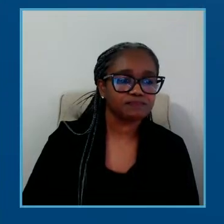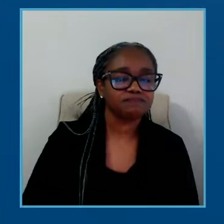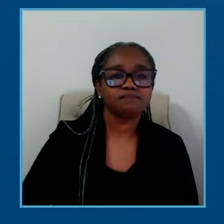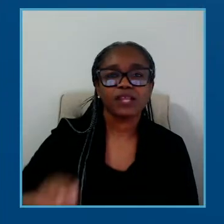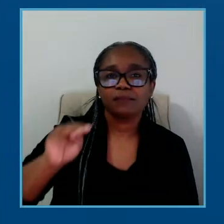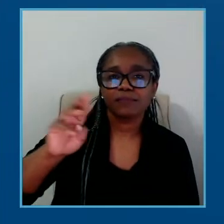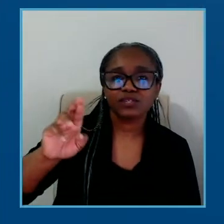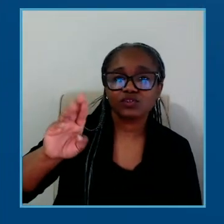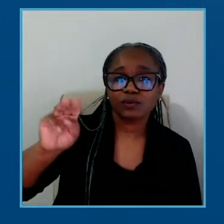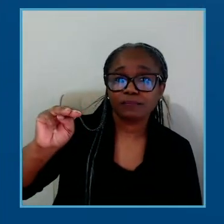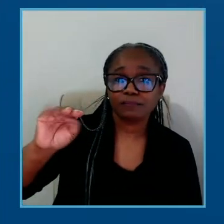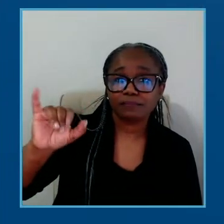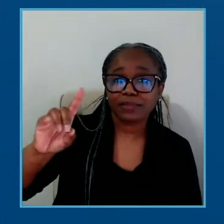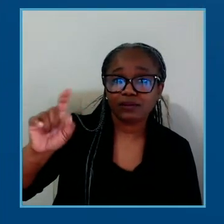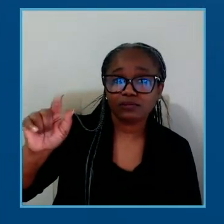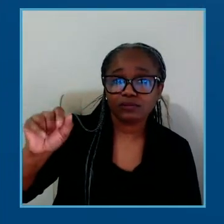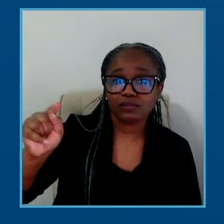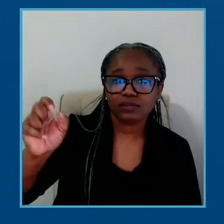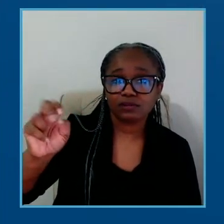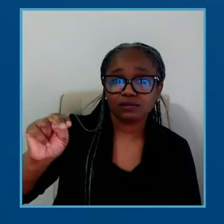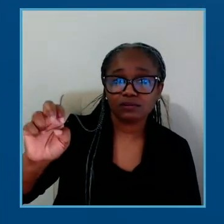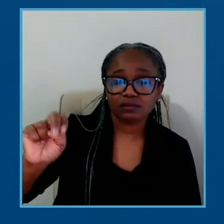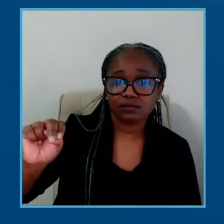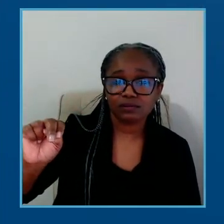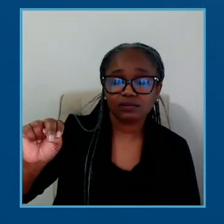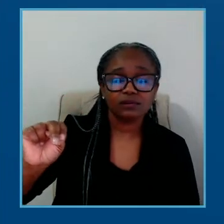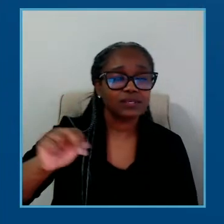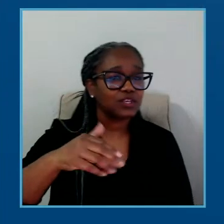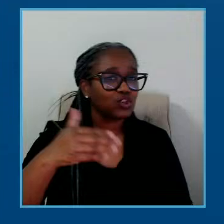Here. Mr. Newman.